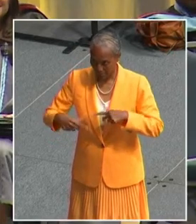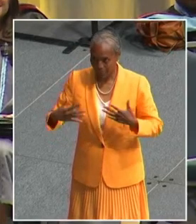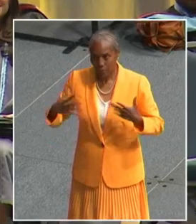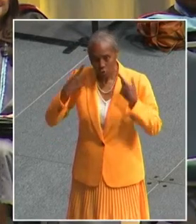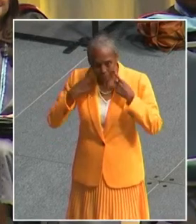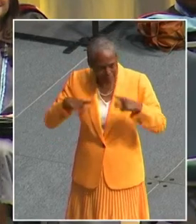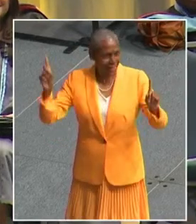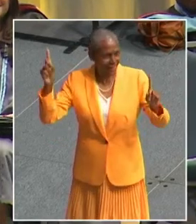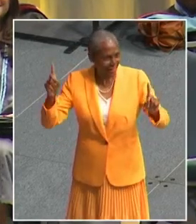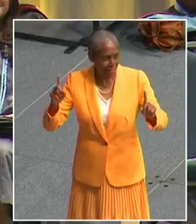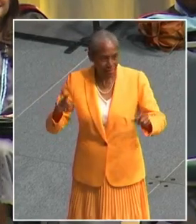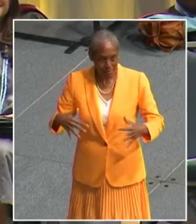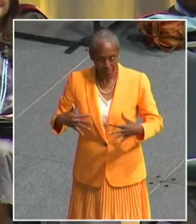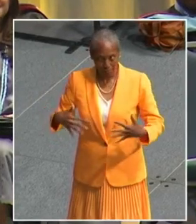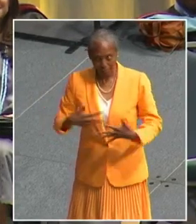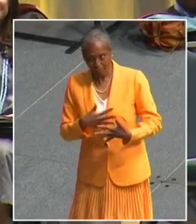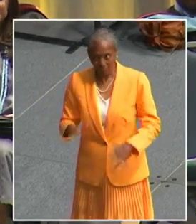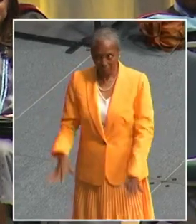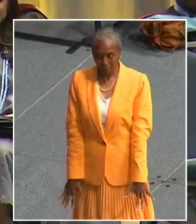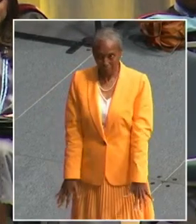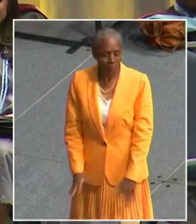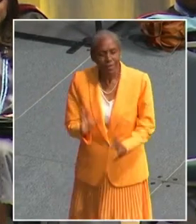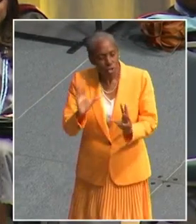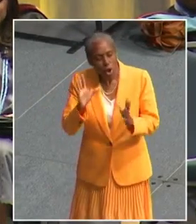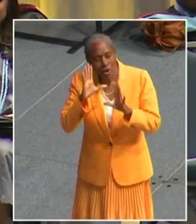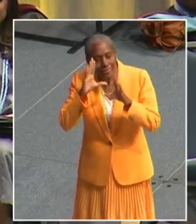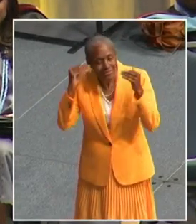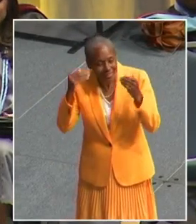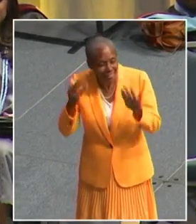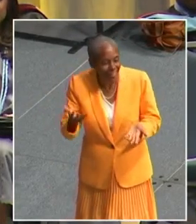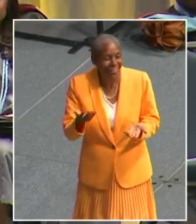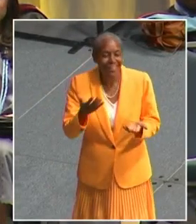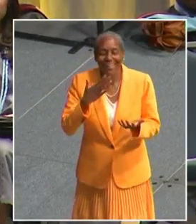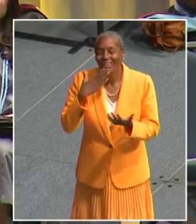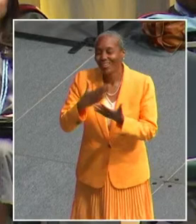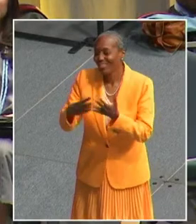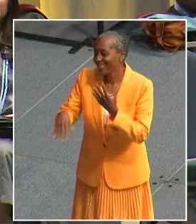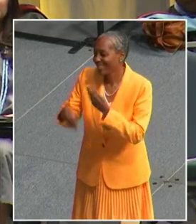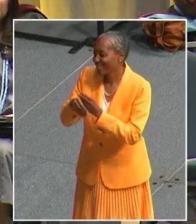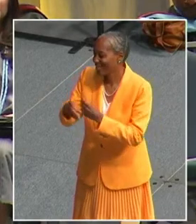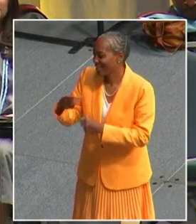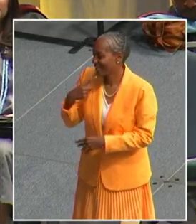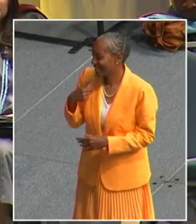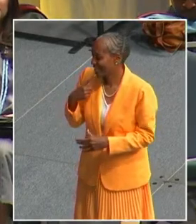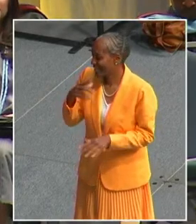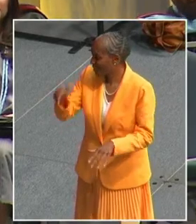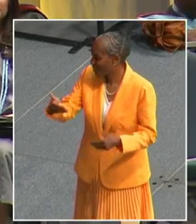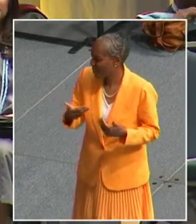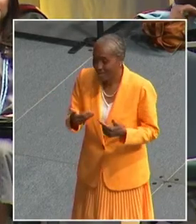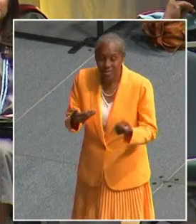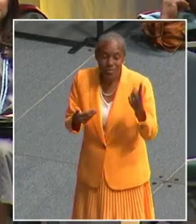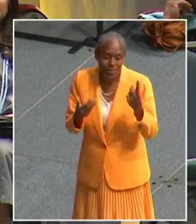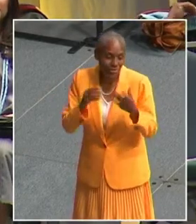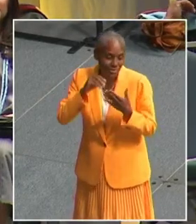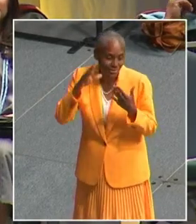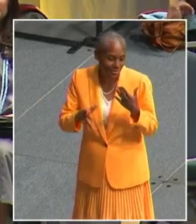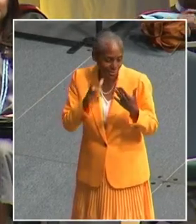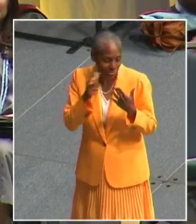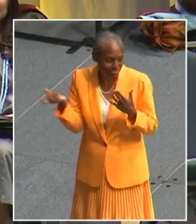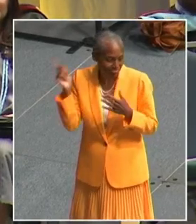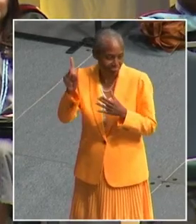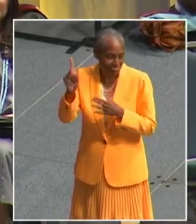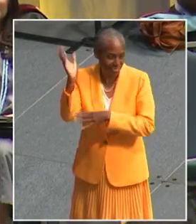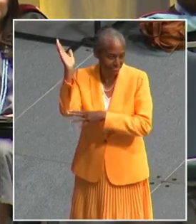it, so don't be nervous at this point. Well, it's been a tradition, as I said, to welcome one of our students to the